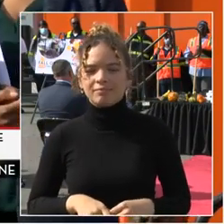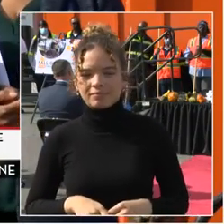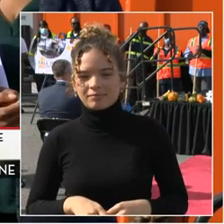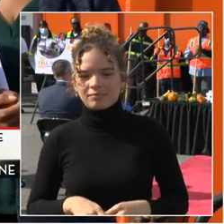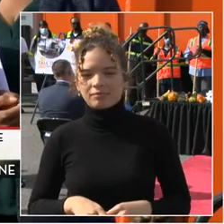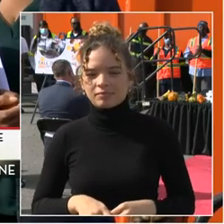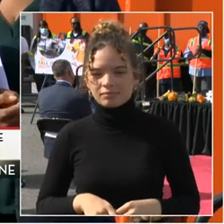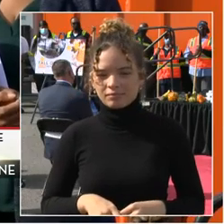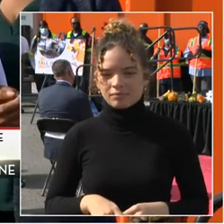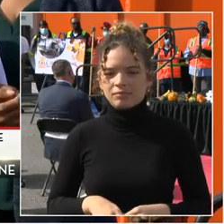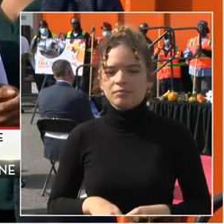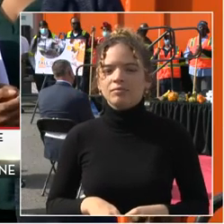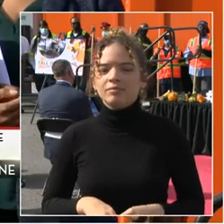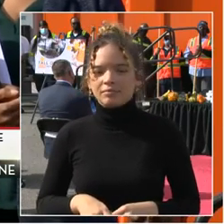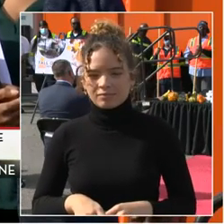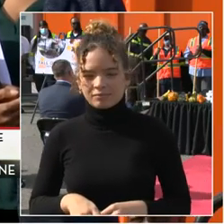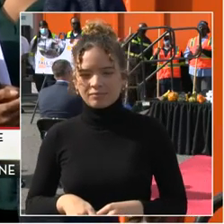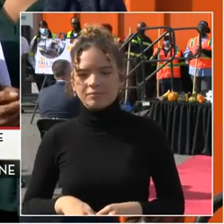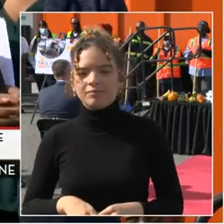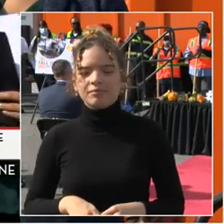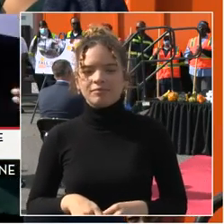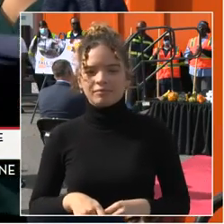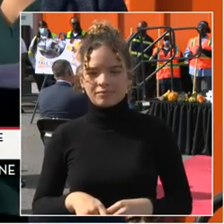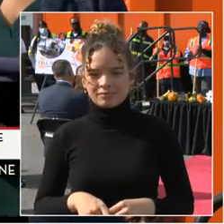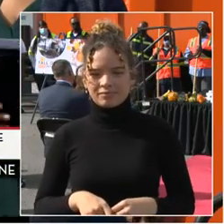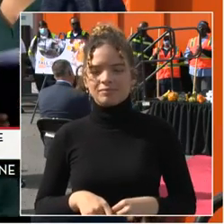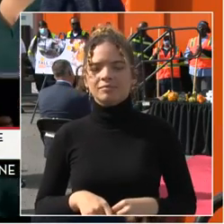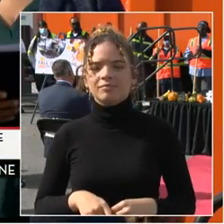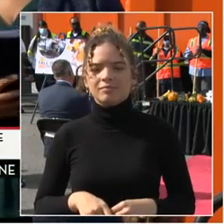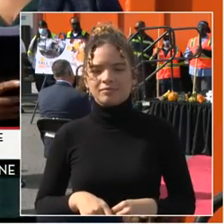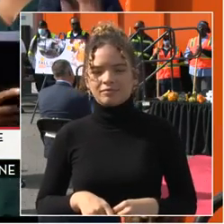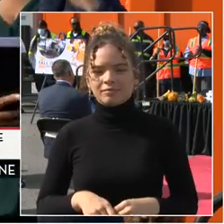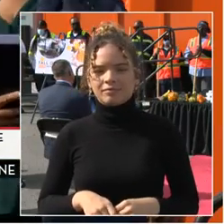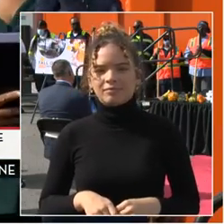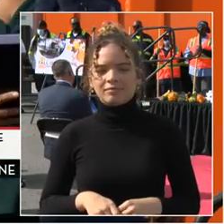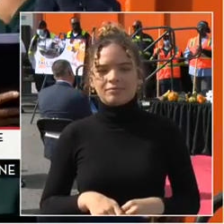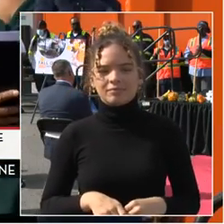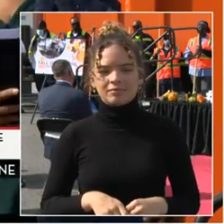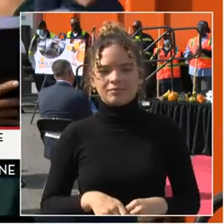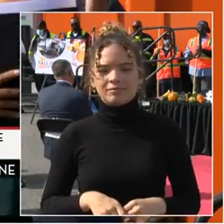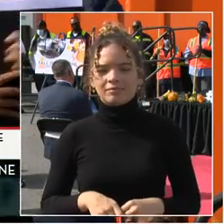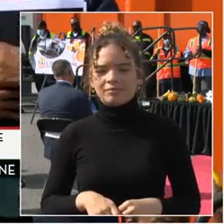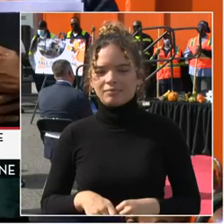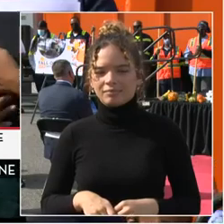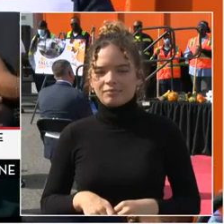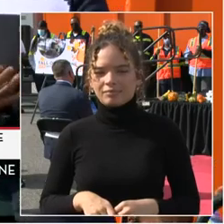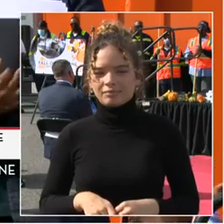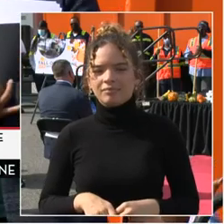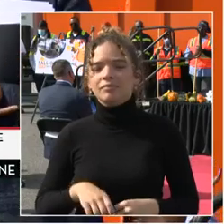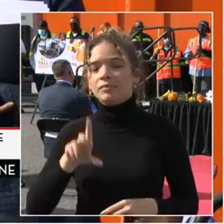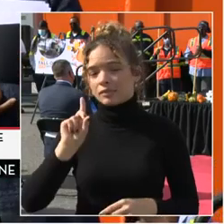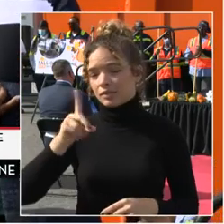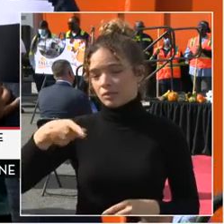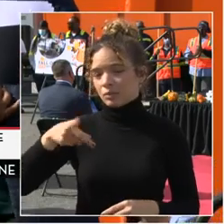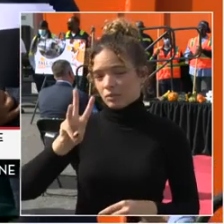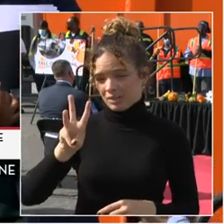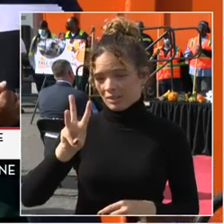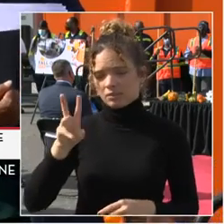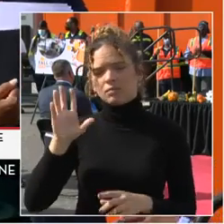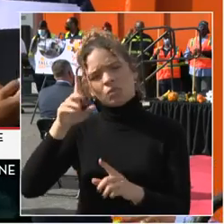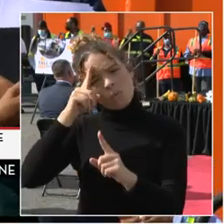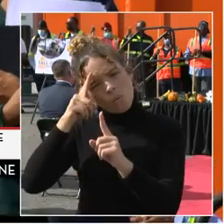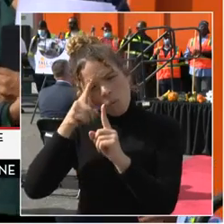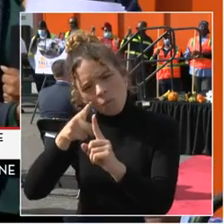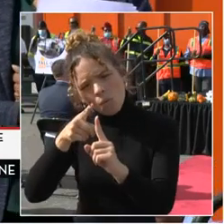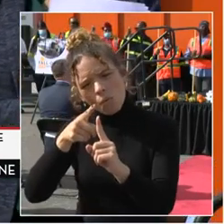So as part of DPW's efforts to combat hunger and reduce food waste, we encourage all residents to utilize one